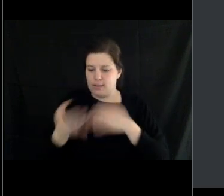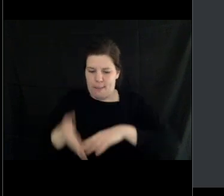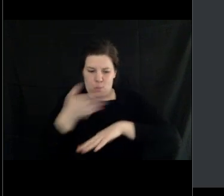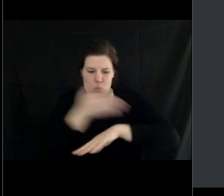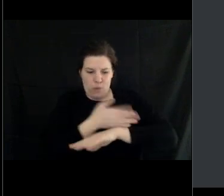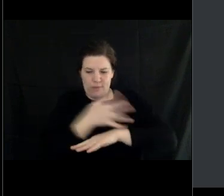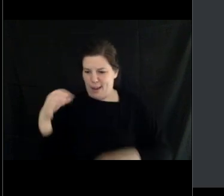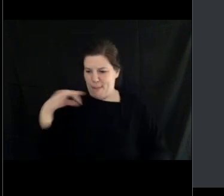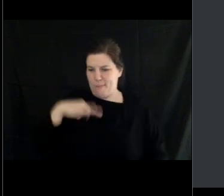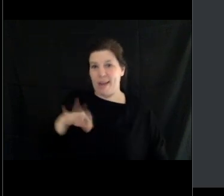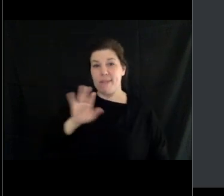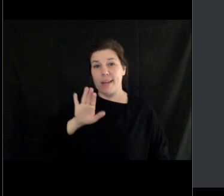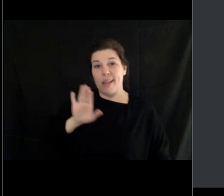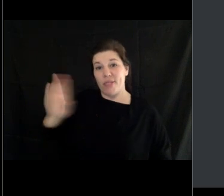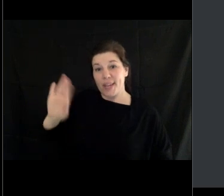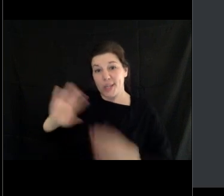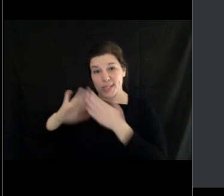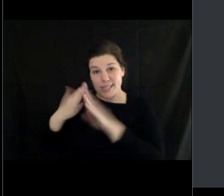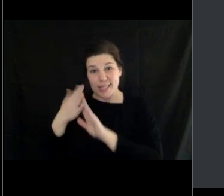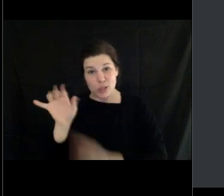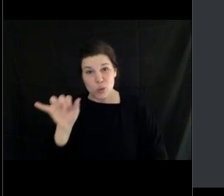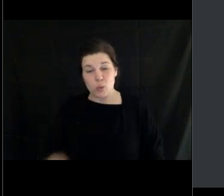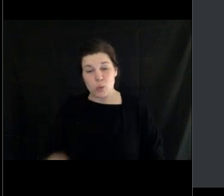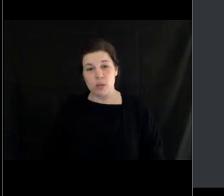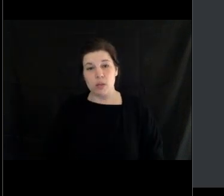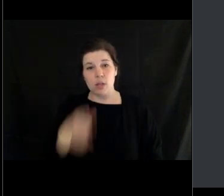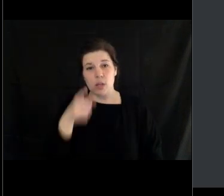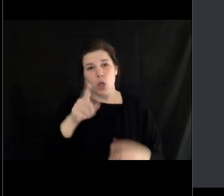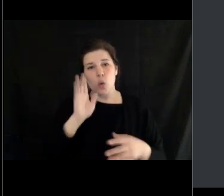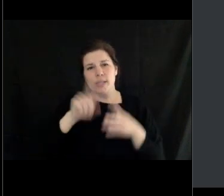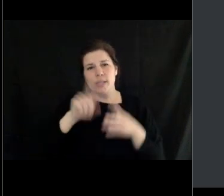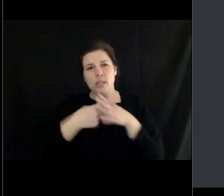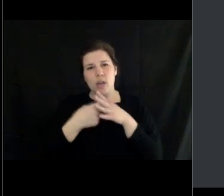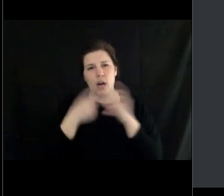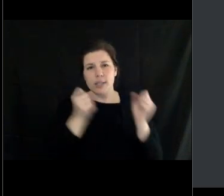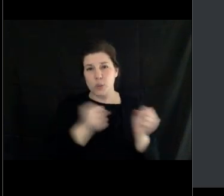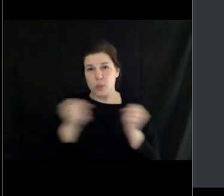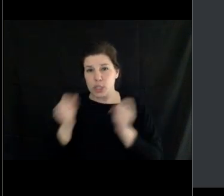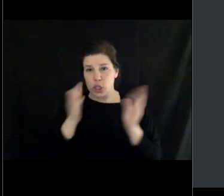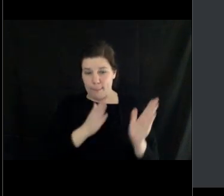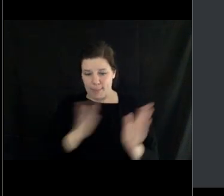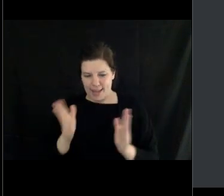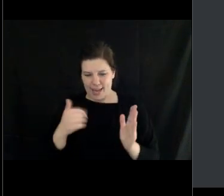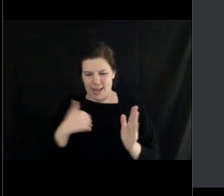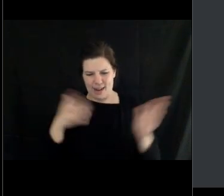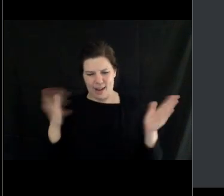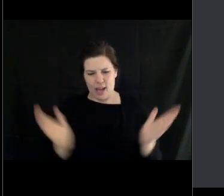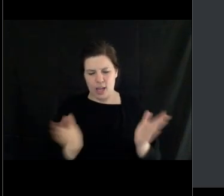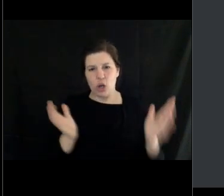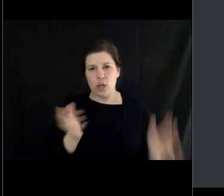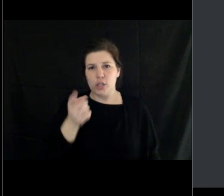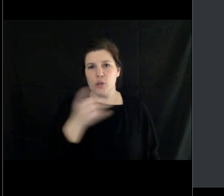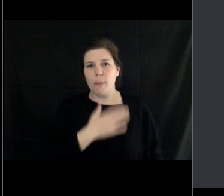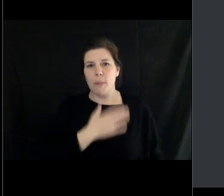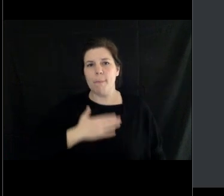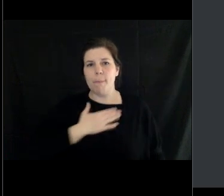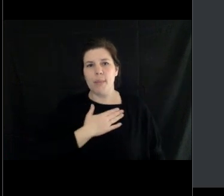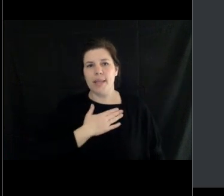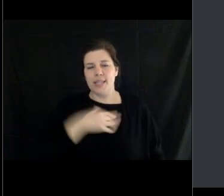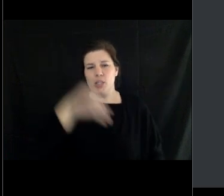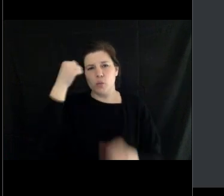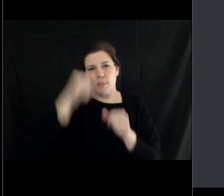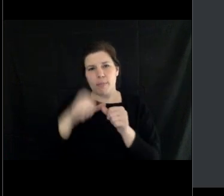them. As you begin work on your strategic plan, I would urge you to remember to make